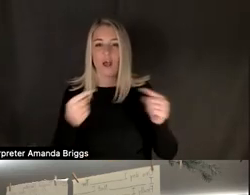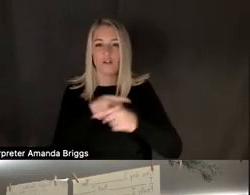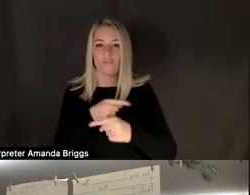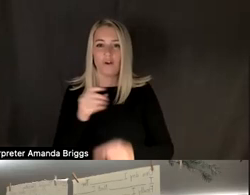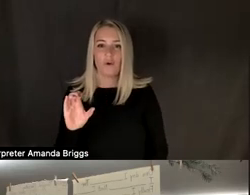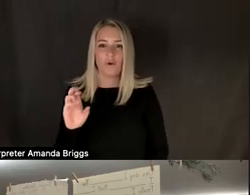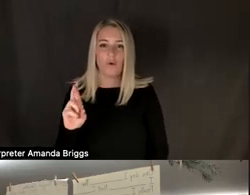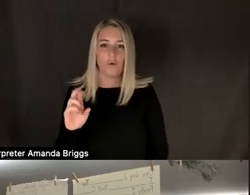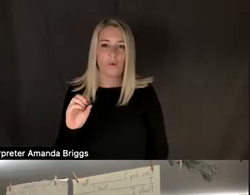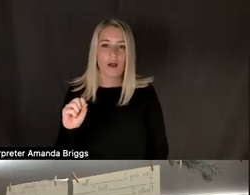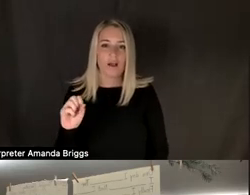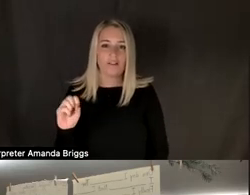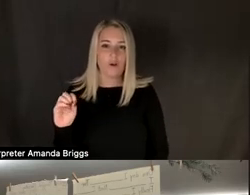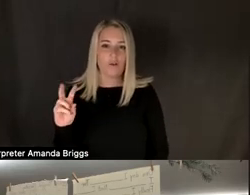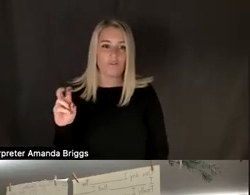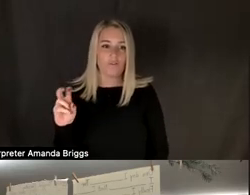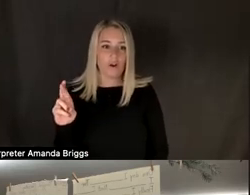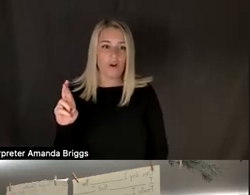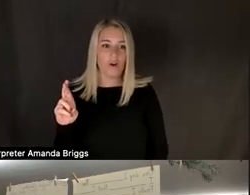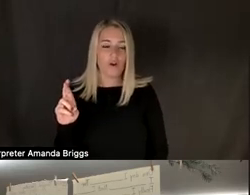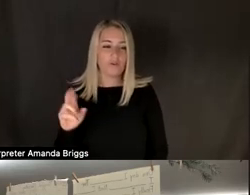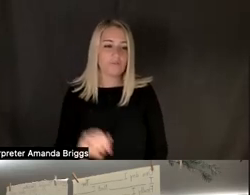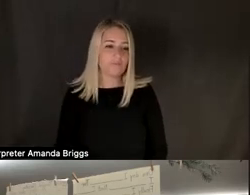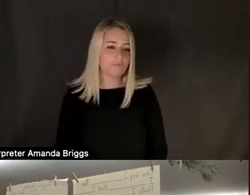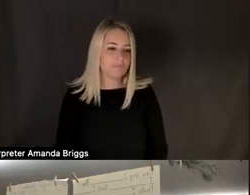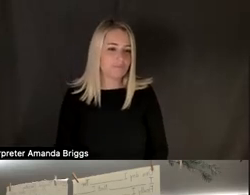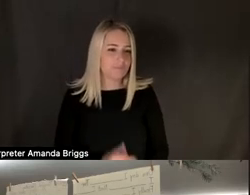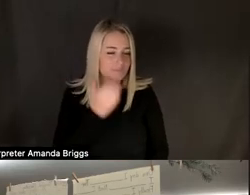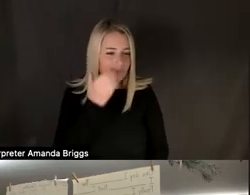parts to cross over. Just to show just.